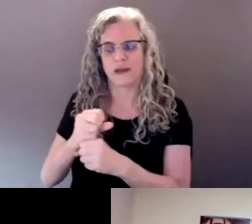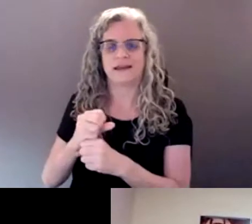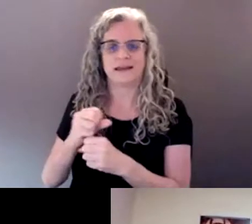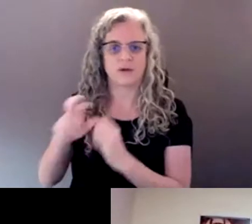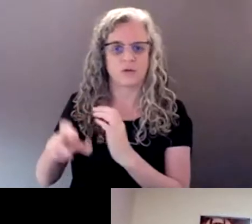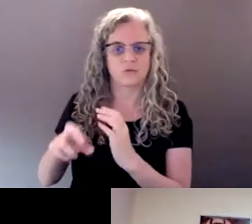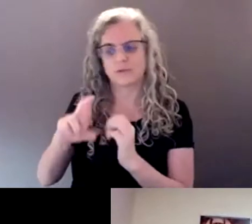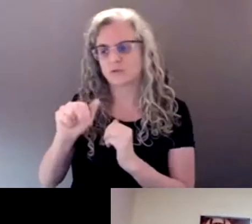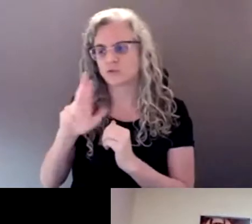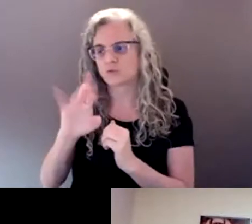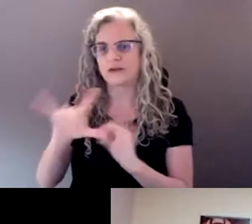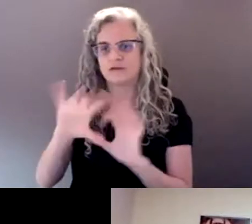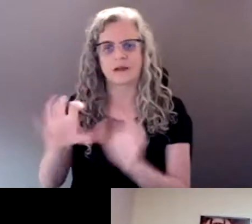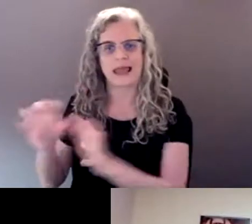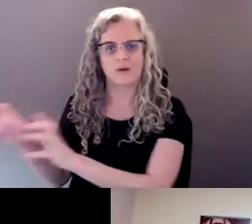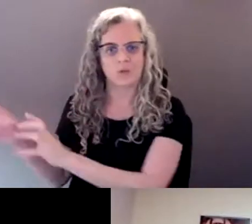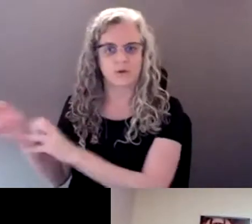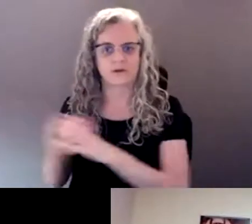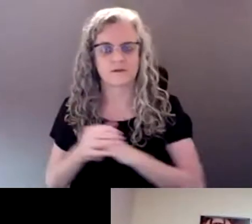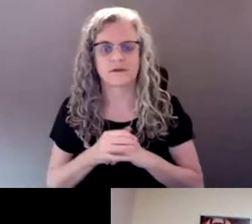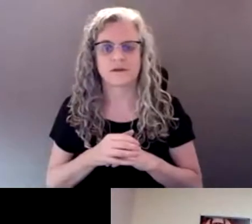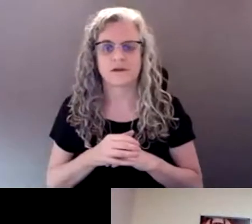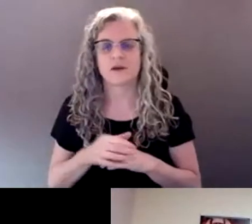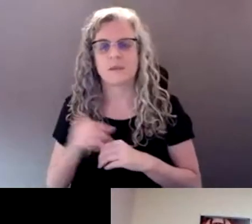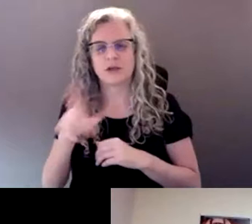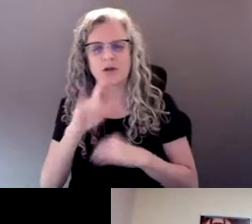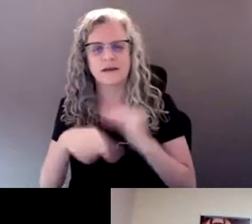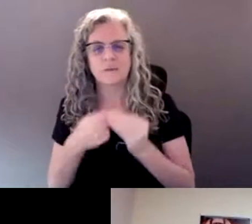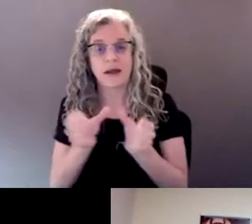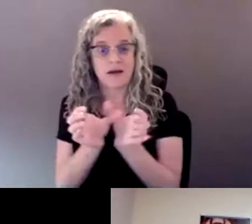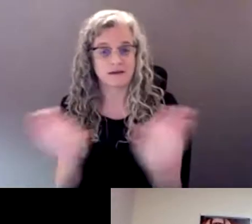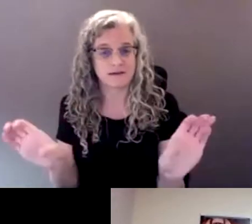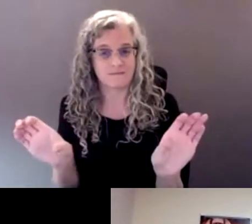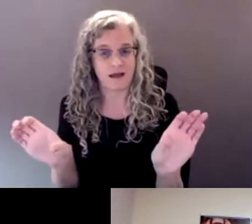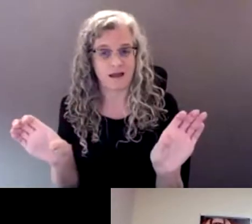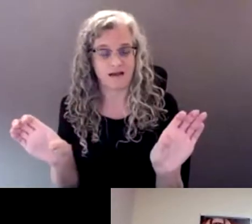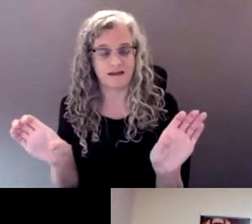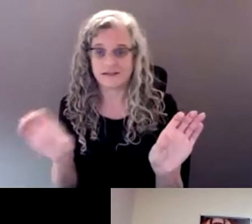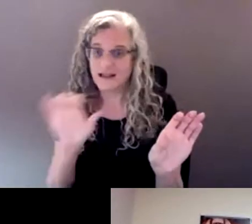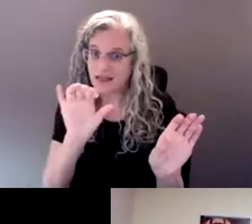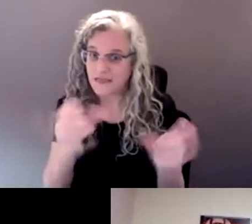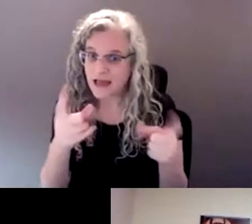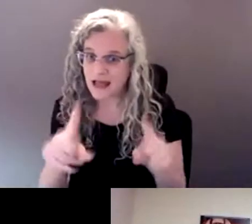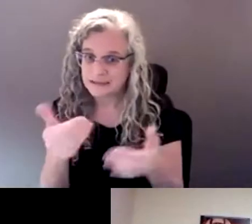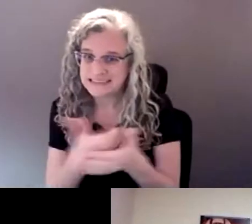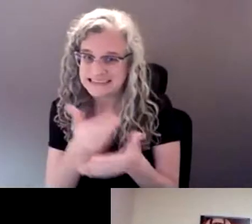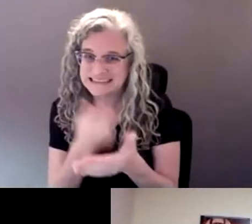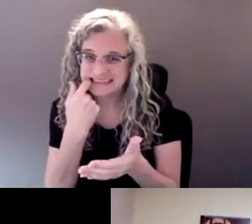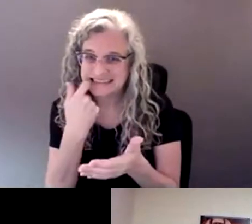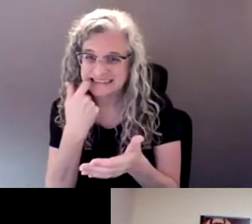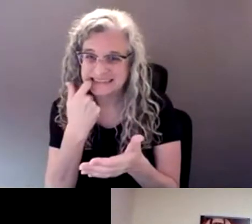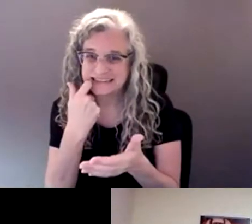But one of the things I'd say is that the divide you're talking about is a very new divide. Until